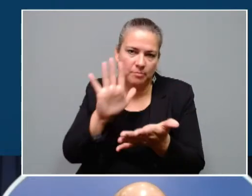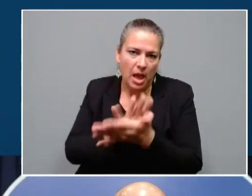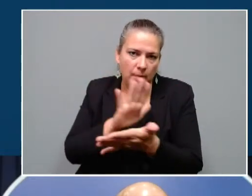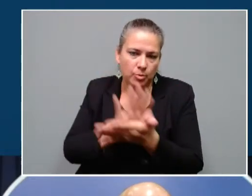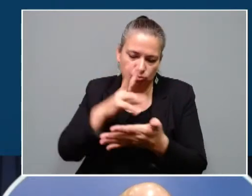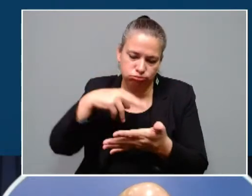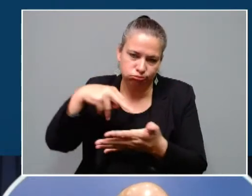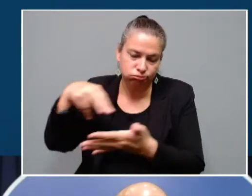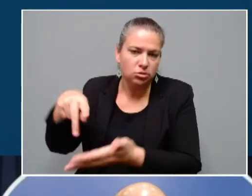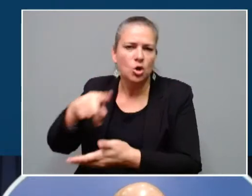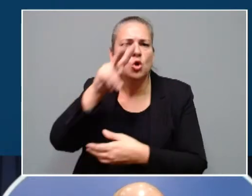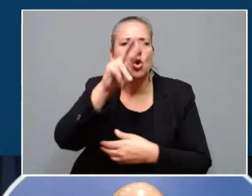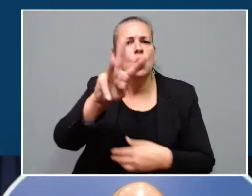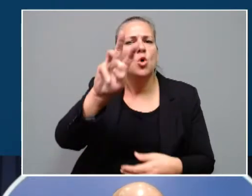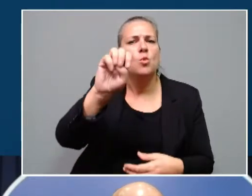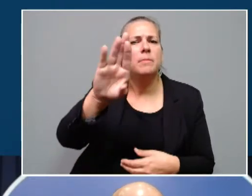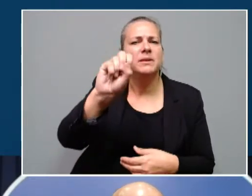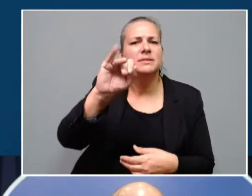COVID-19 website,